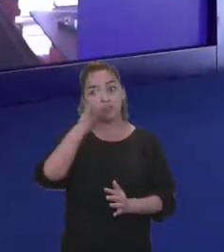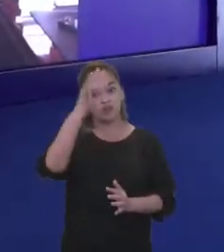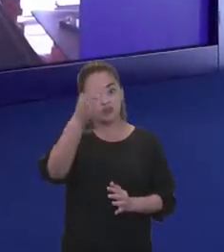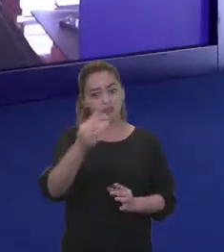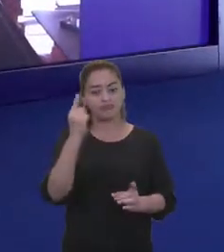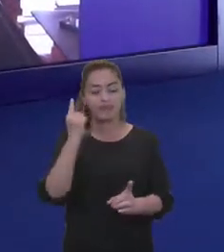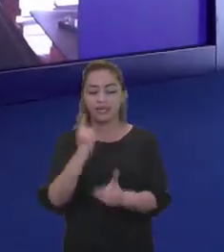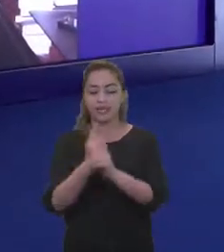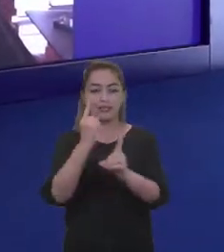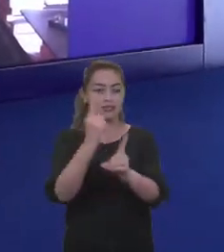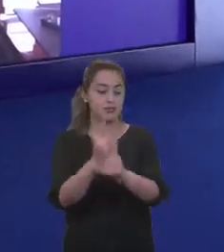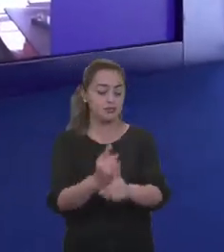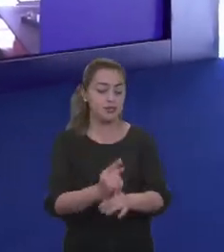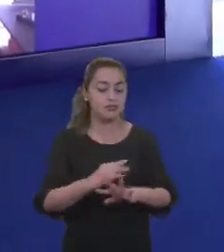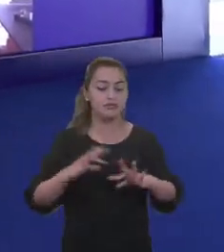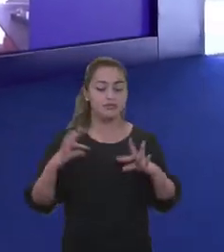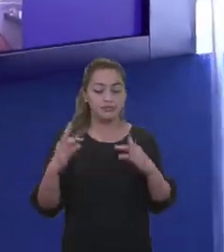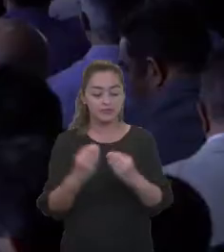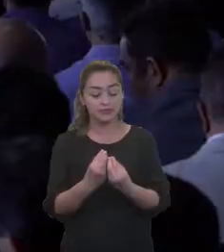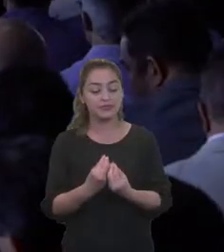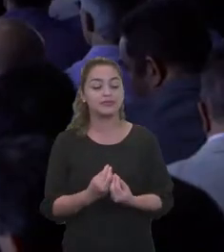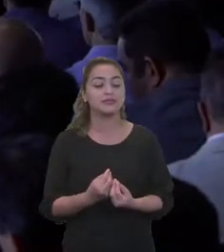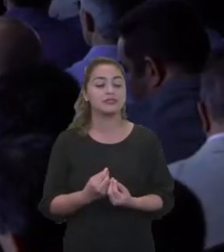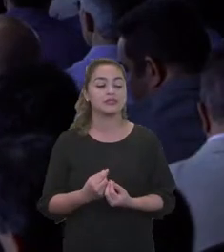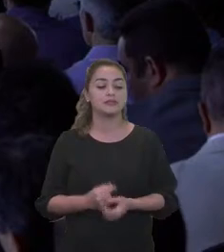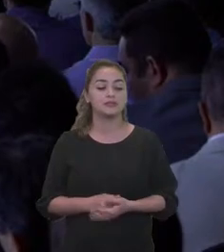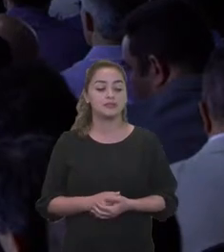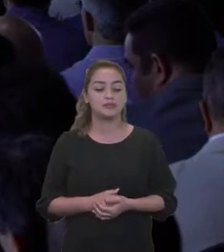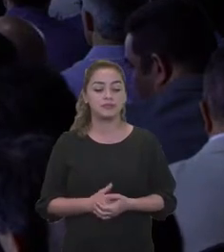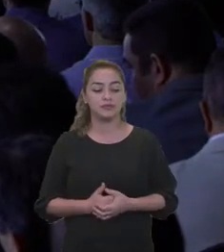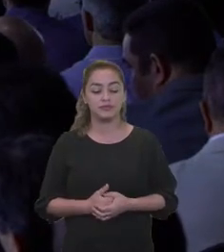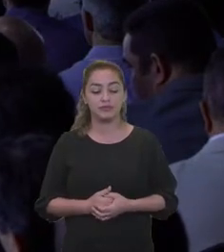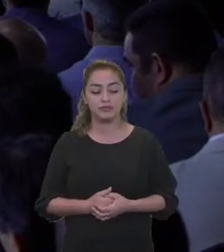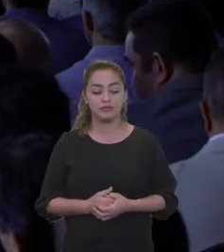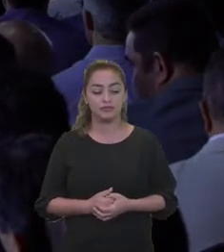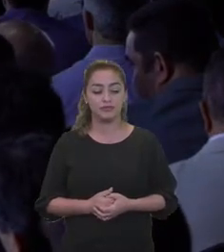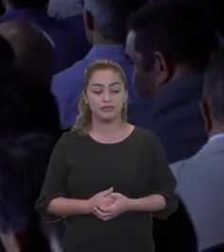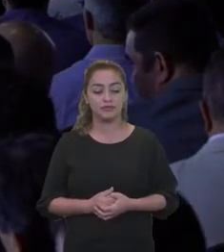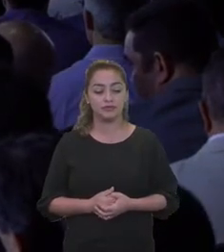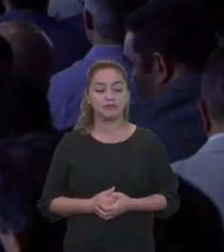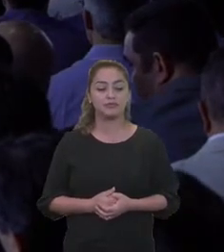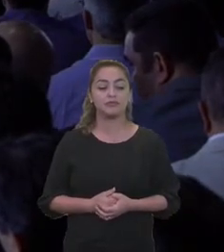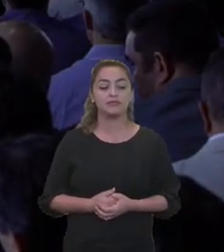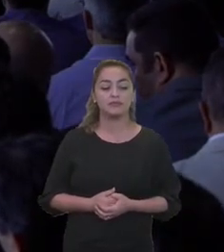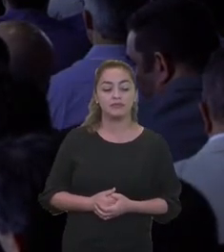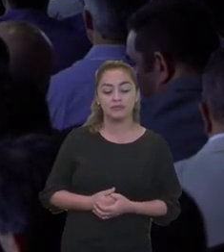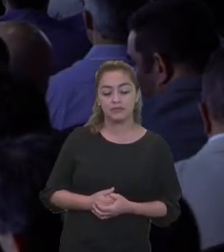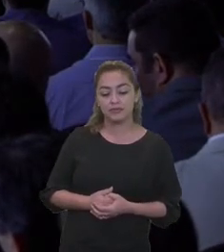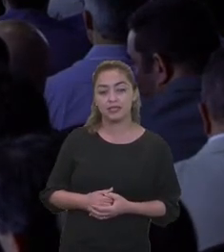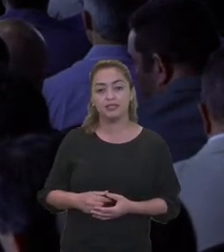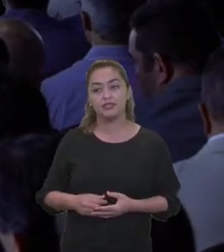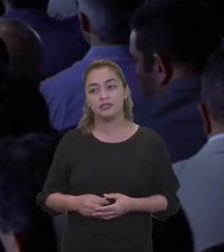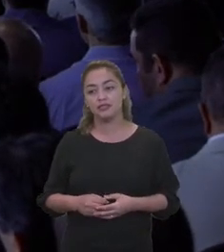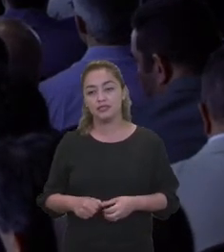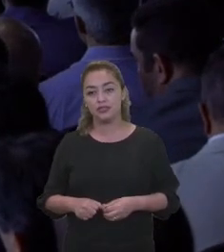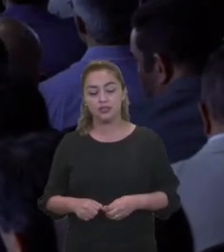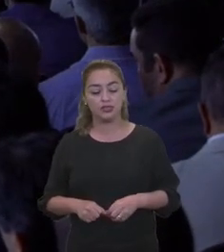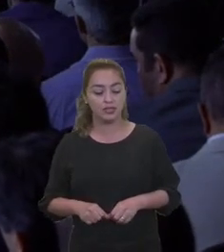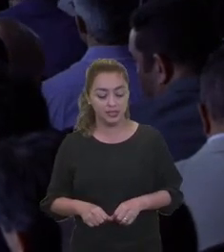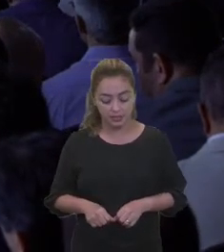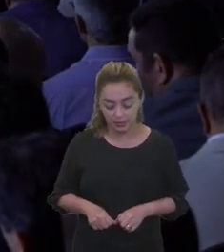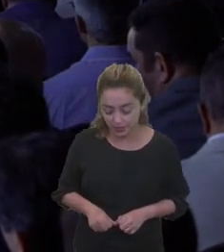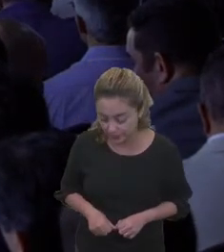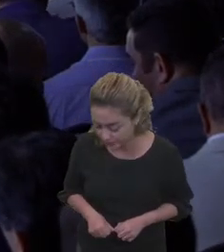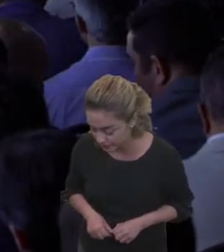a lesbian founder, as a female founder of startups, I have seen many, many people coming